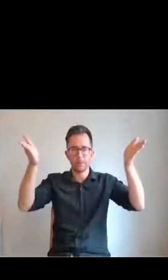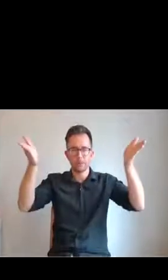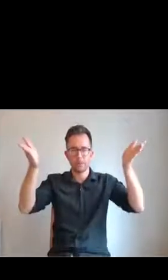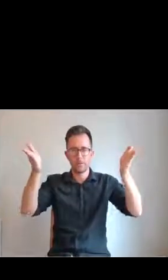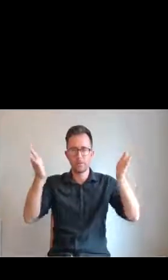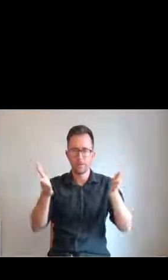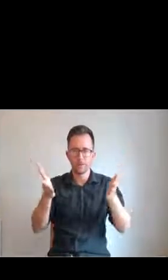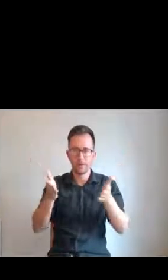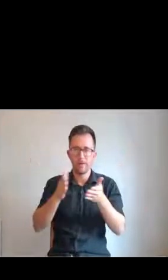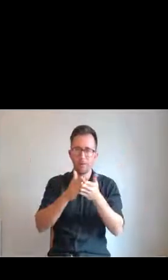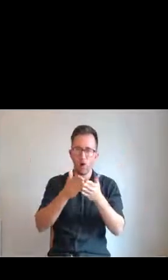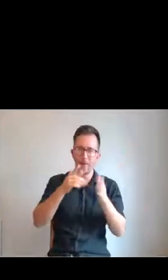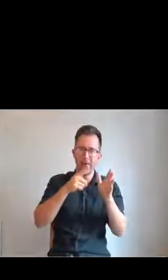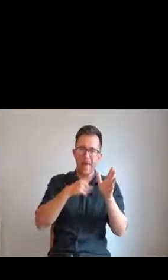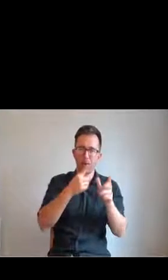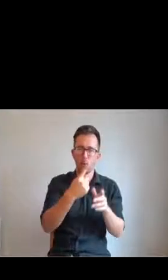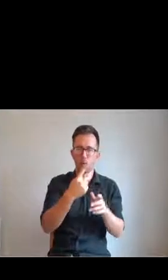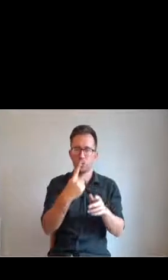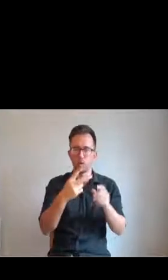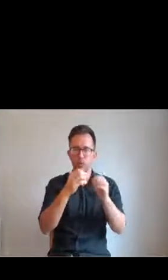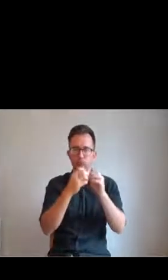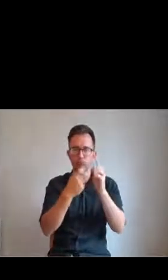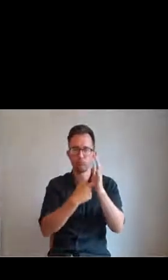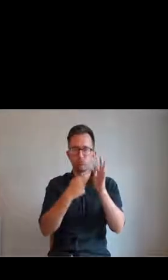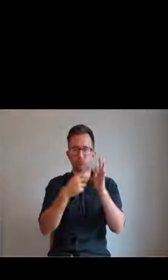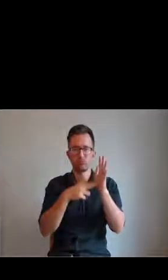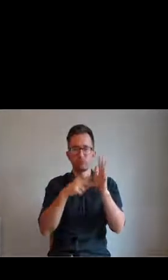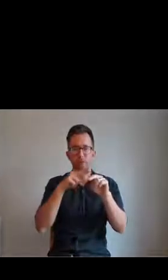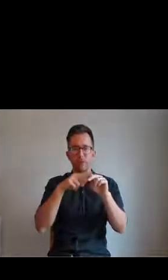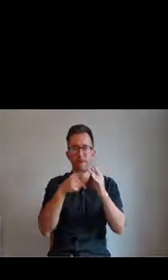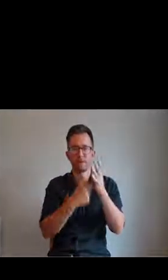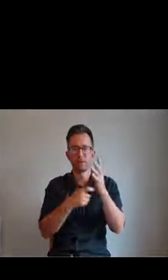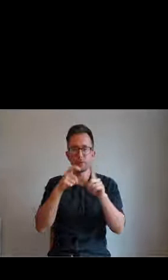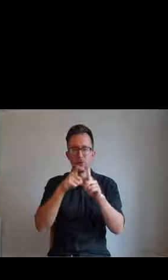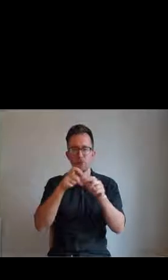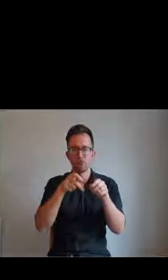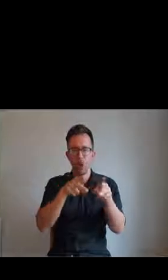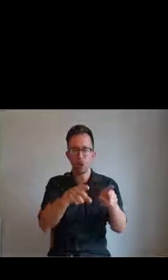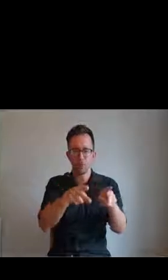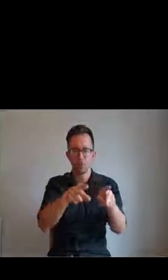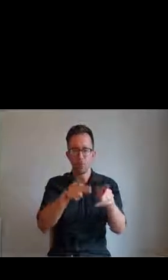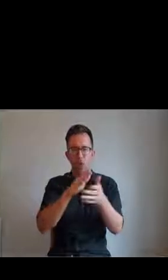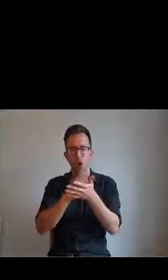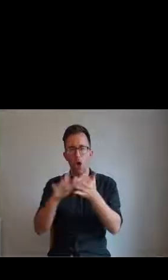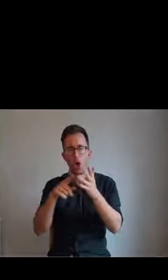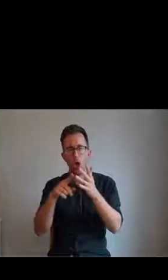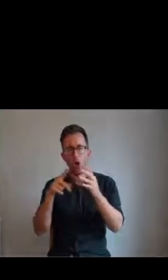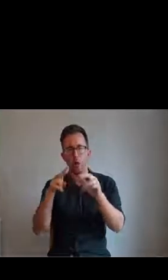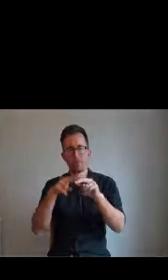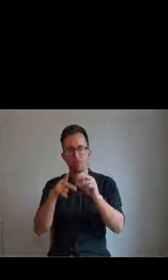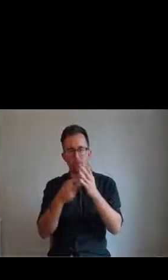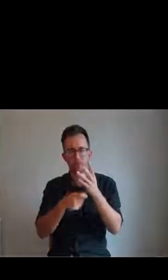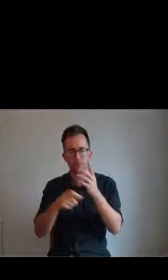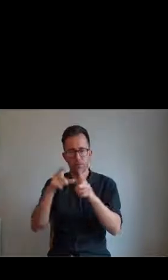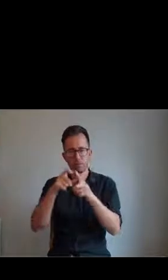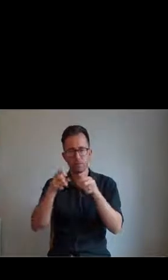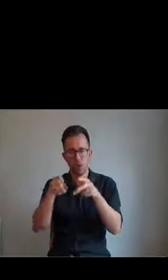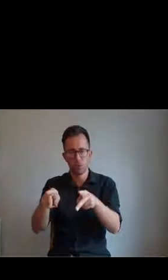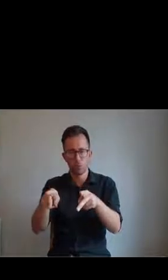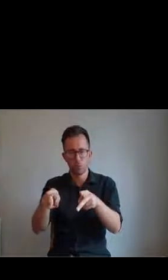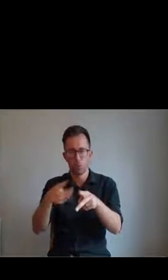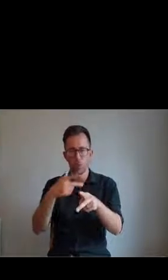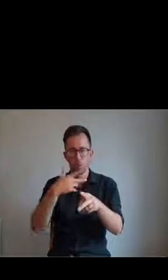A128 Brentford Road and Howford Road. And this because it was in the same location as a watercourse, which also